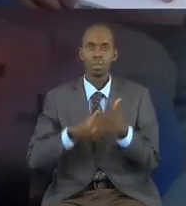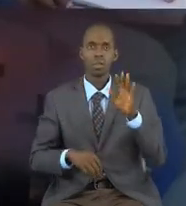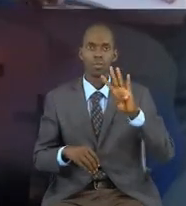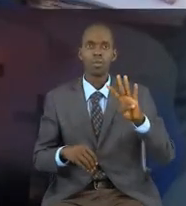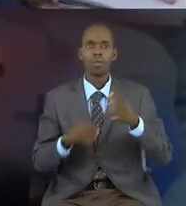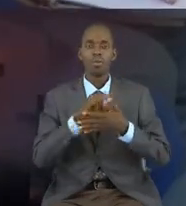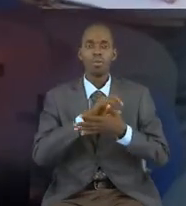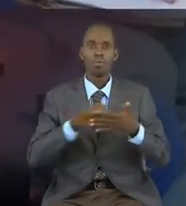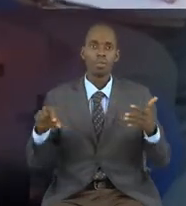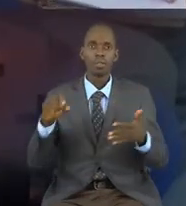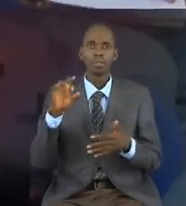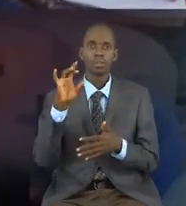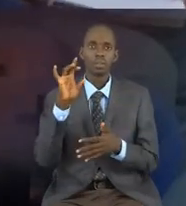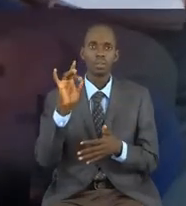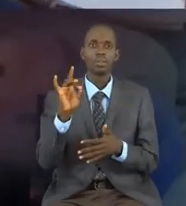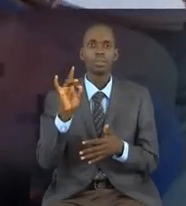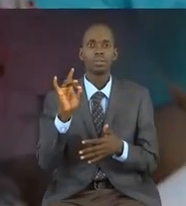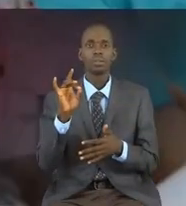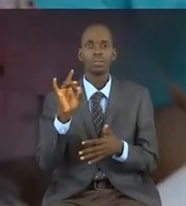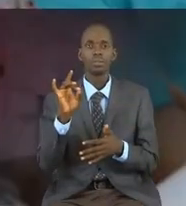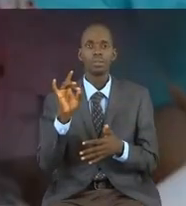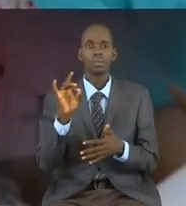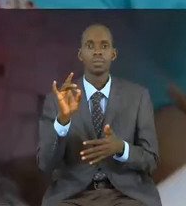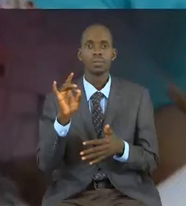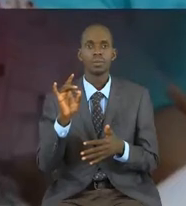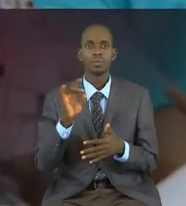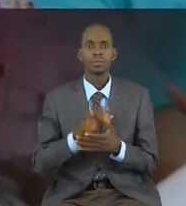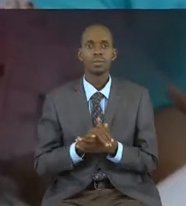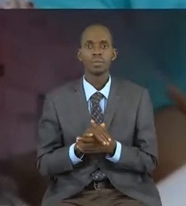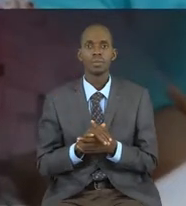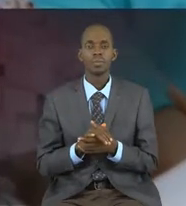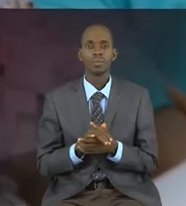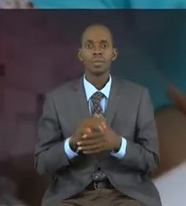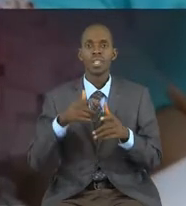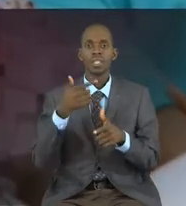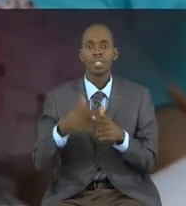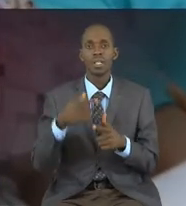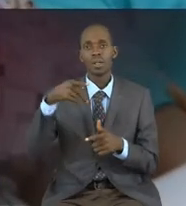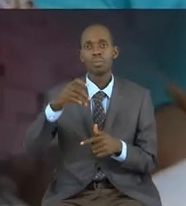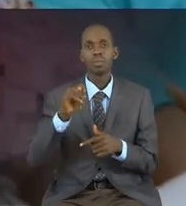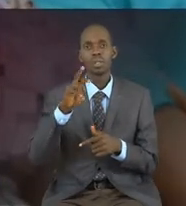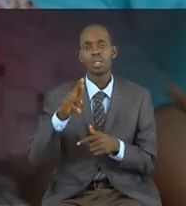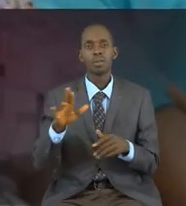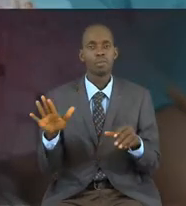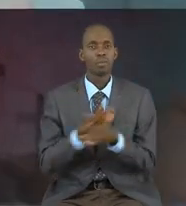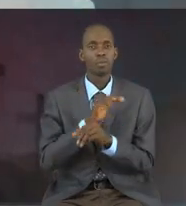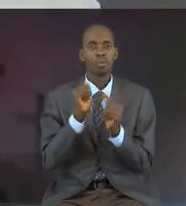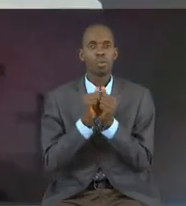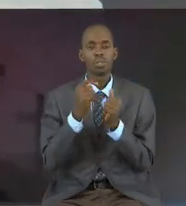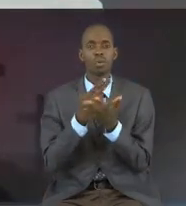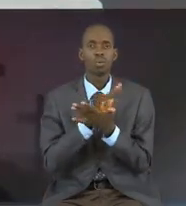chapter 4, verse 8. Then Peter, filled with the Holy Ghost,